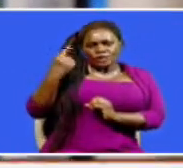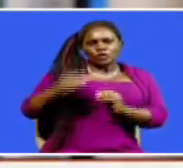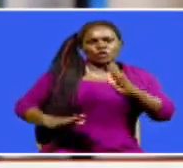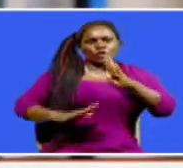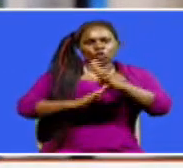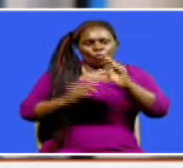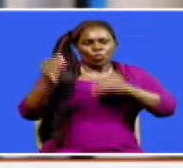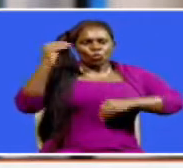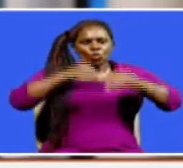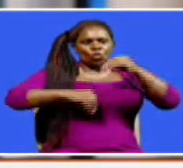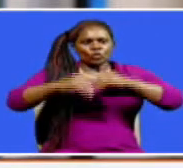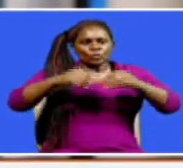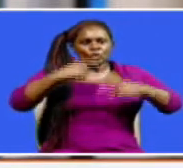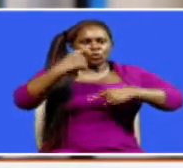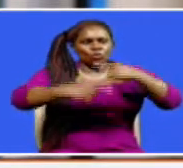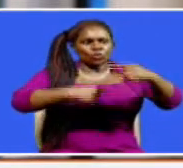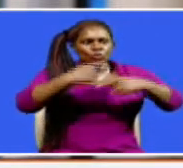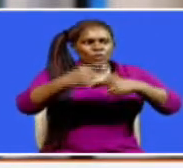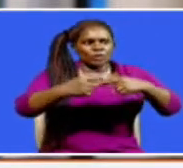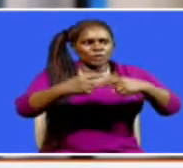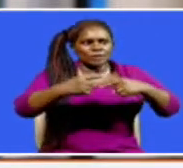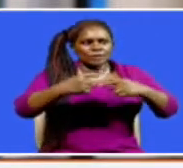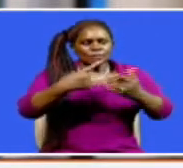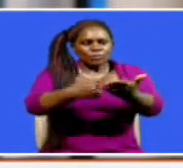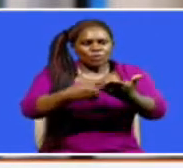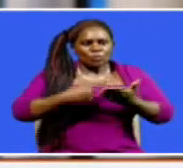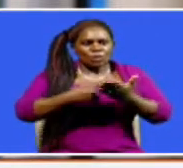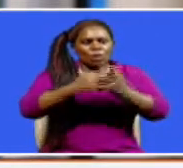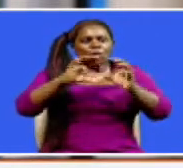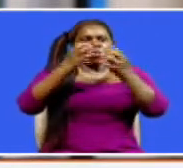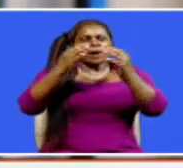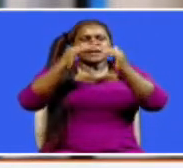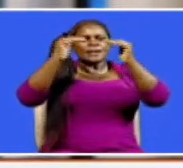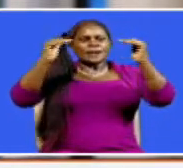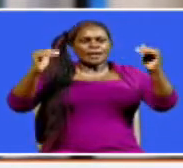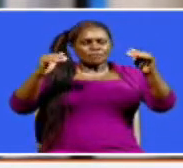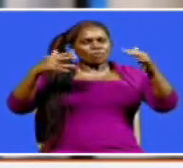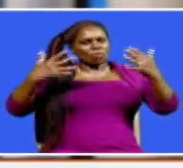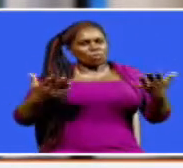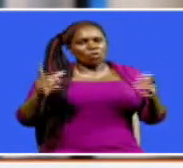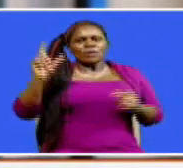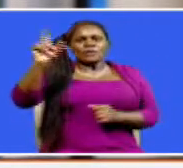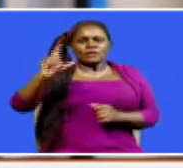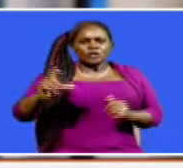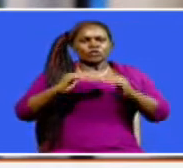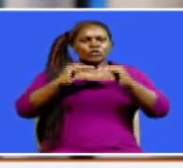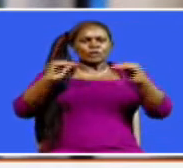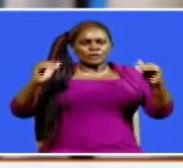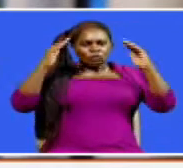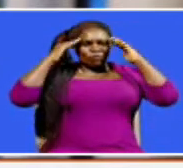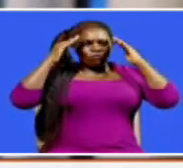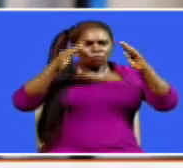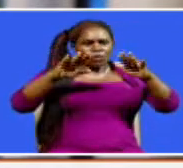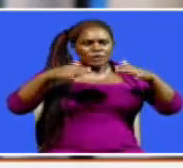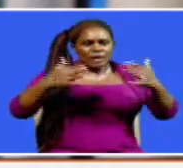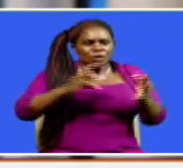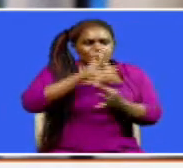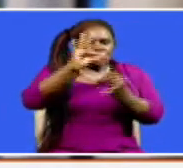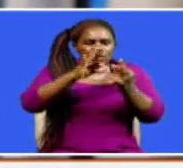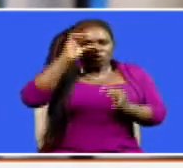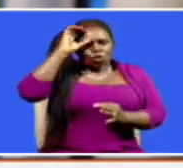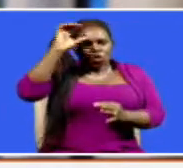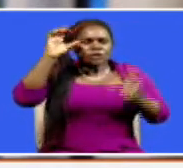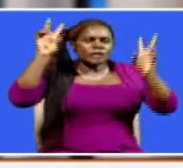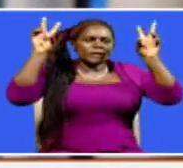to contribute to the ongoing discussions at global levels, at regional levels, with a focus on our specific contexts